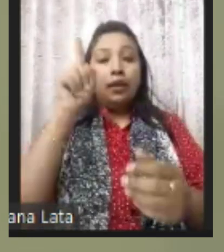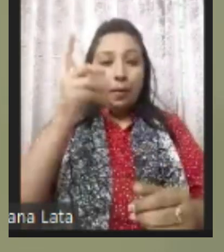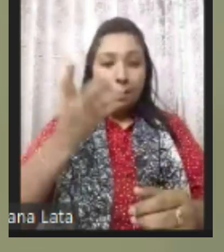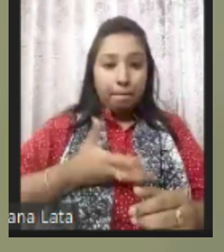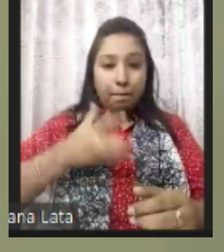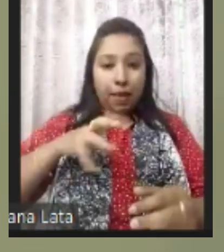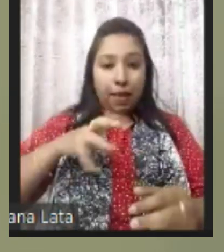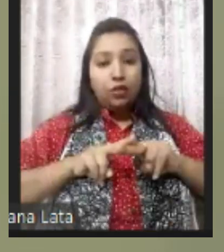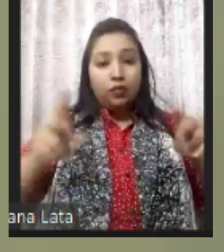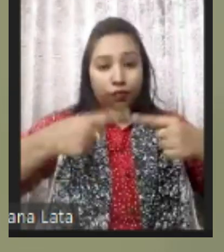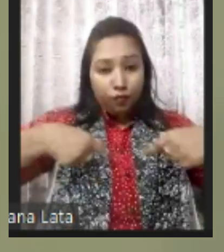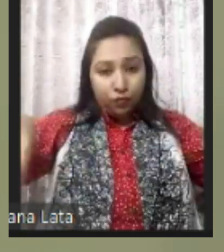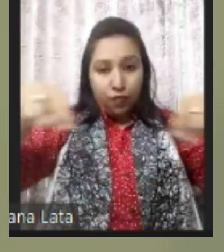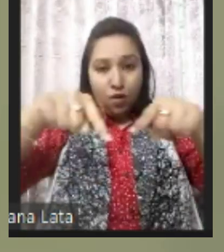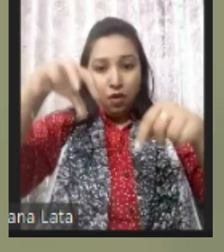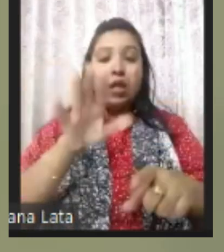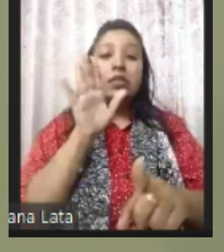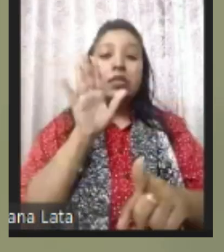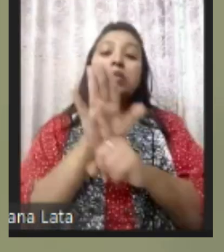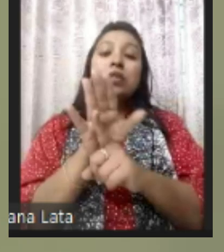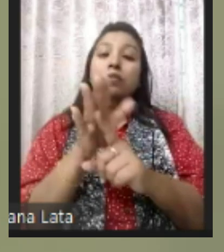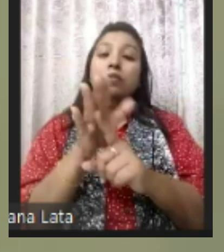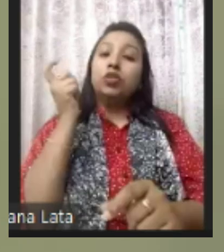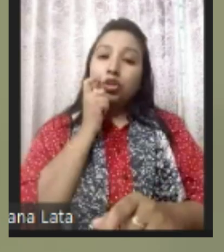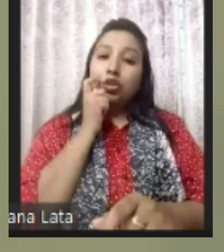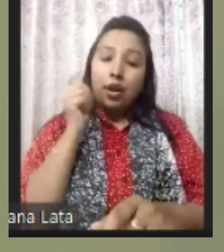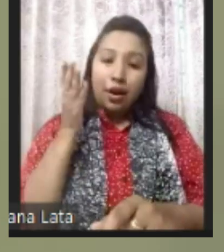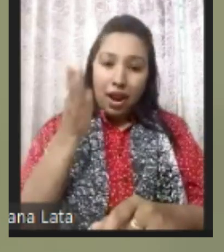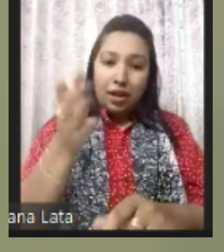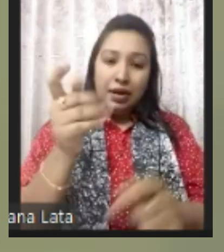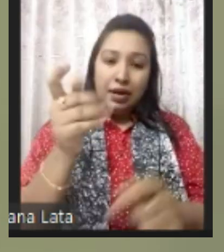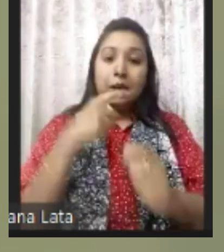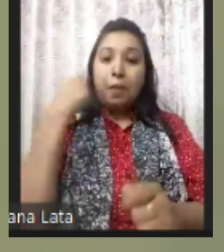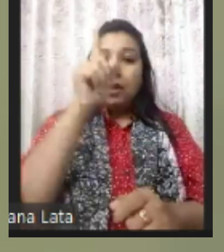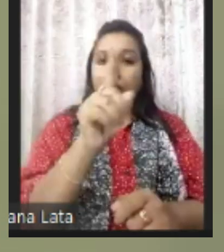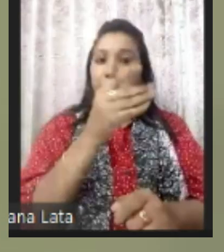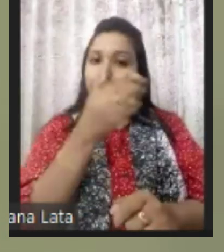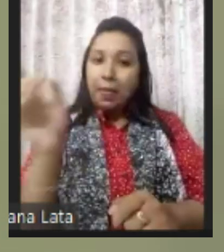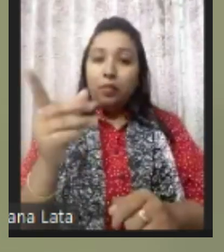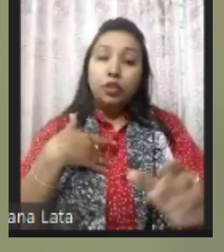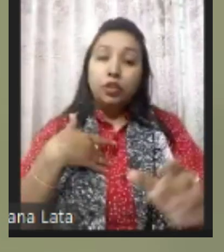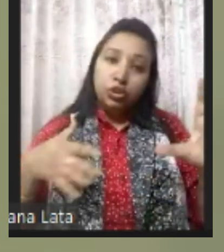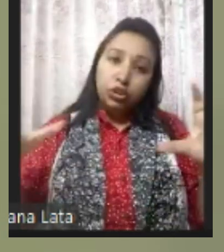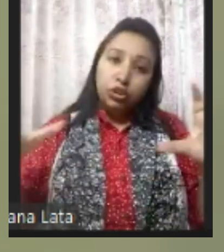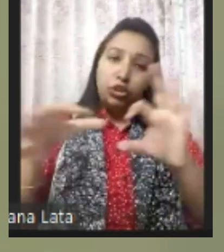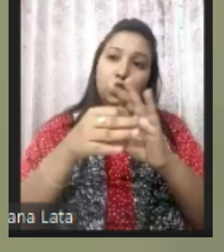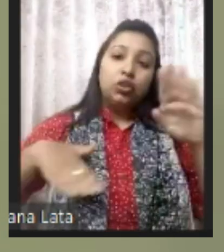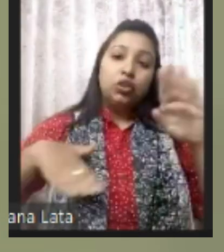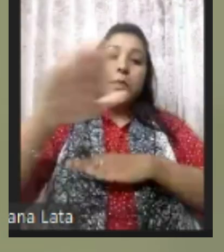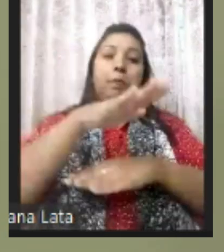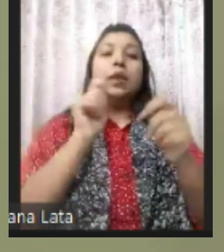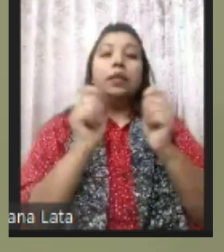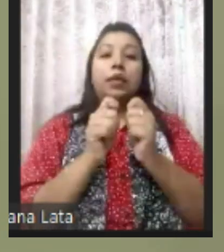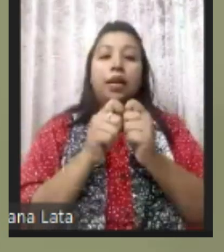support the government to promote digital inclusion to ensure that no one is left behind in accessing digital services, with a particular focus